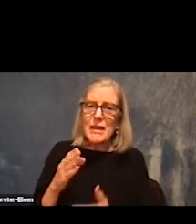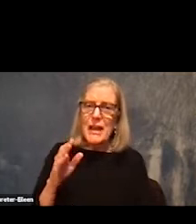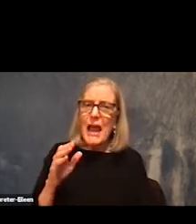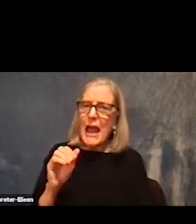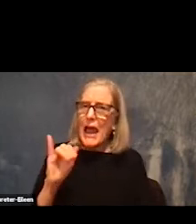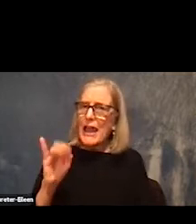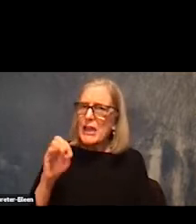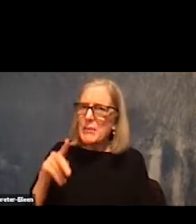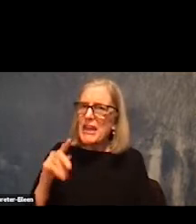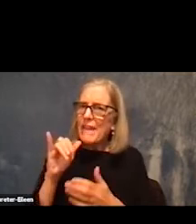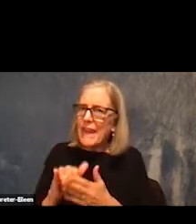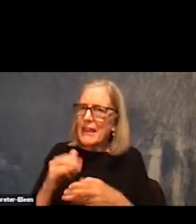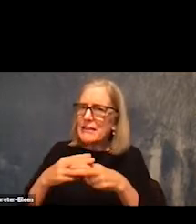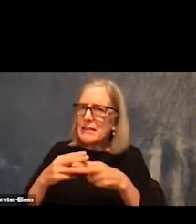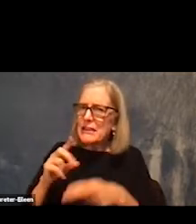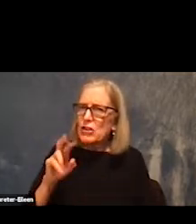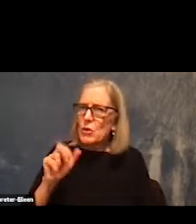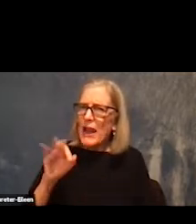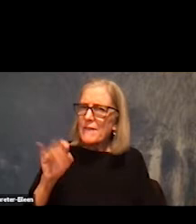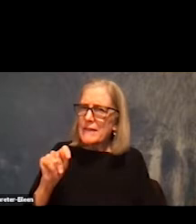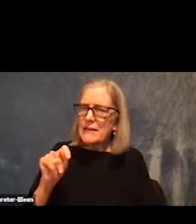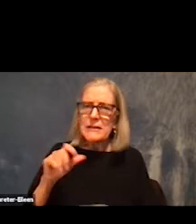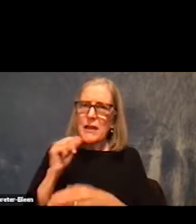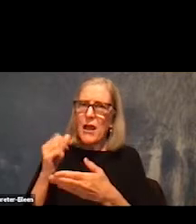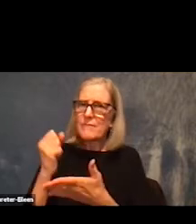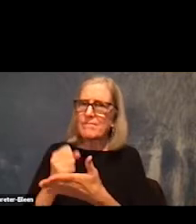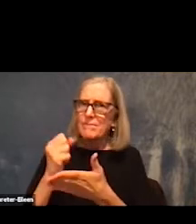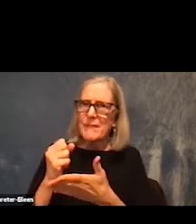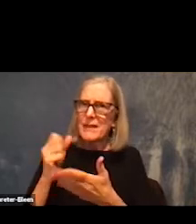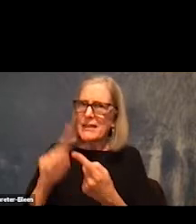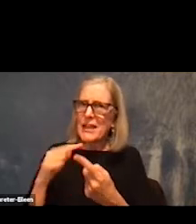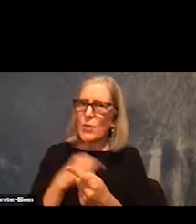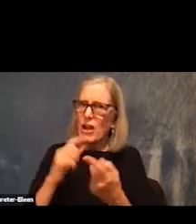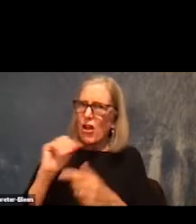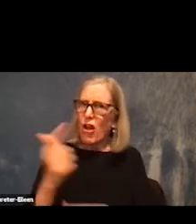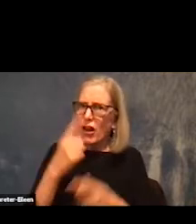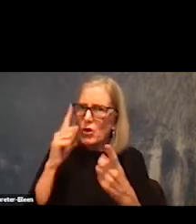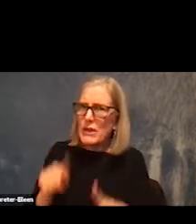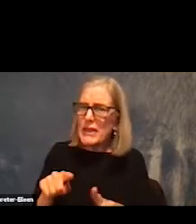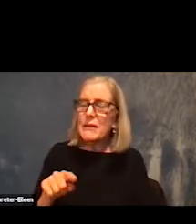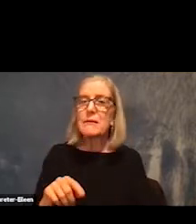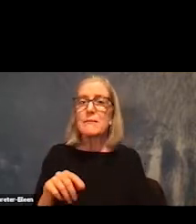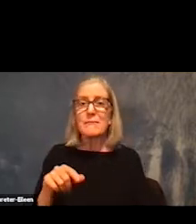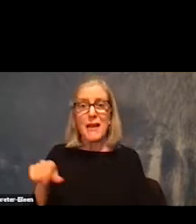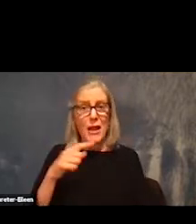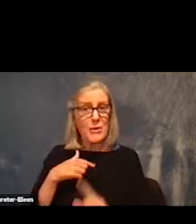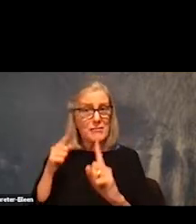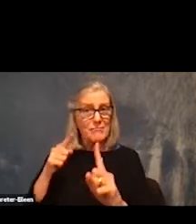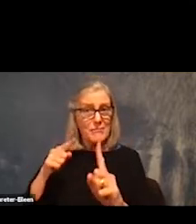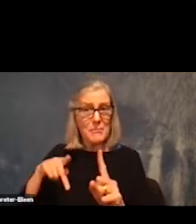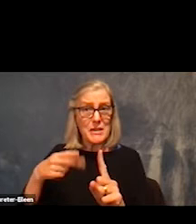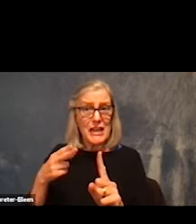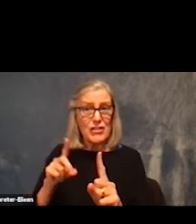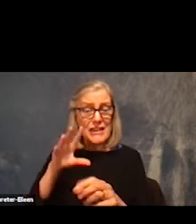IEP team. Wasn't the IEP still a draft? Now, folks, I was working on my doctorate. In special ed at the time, I